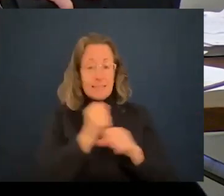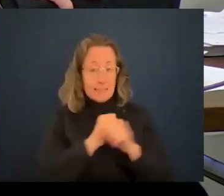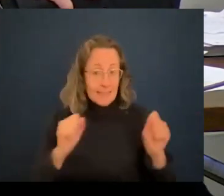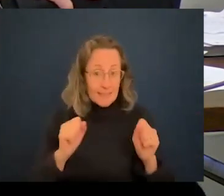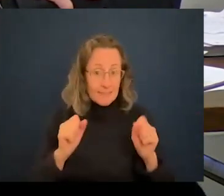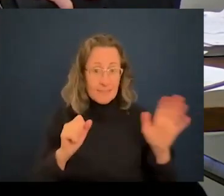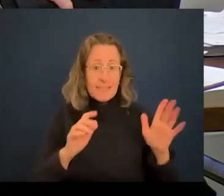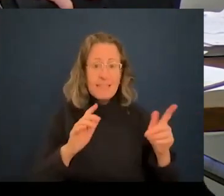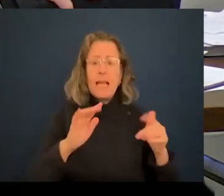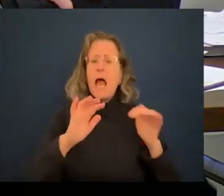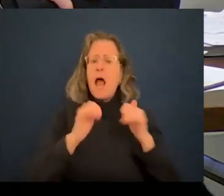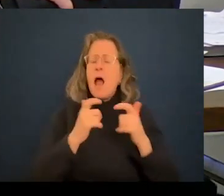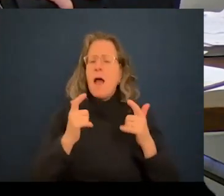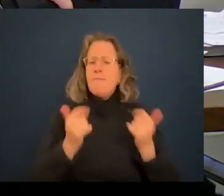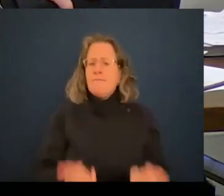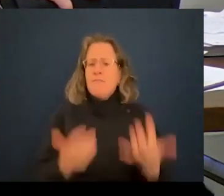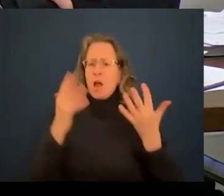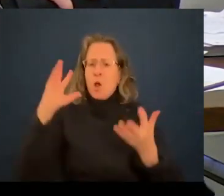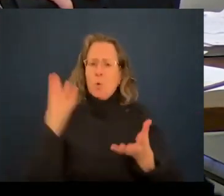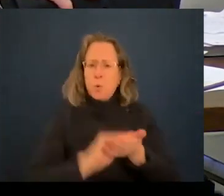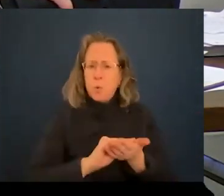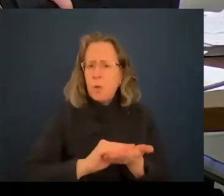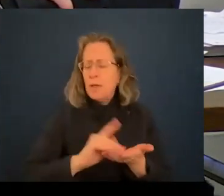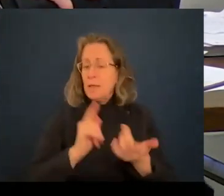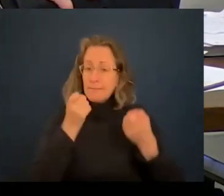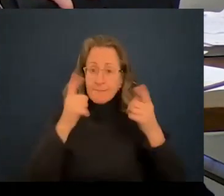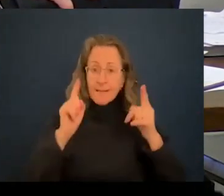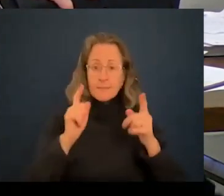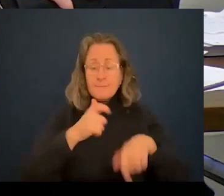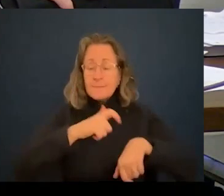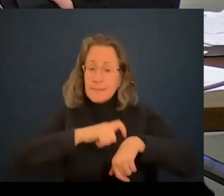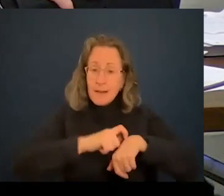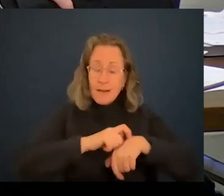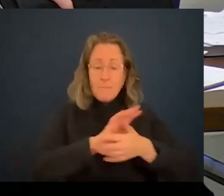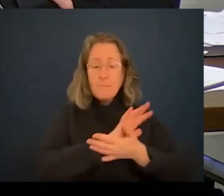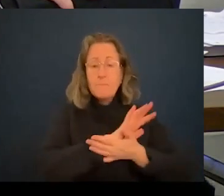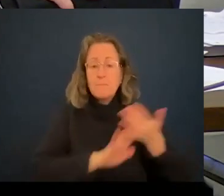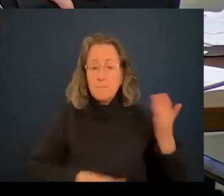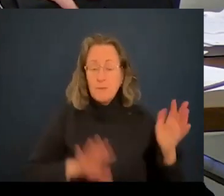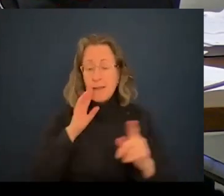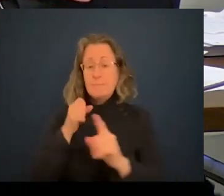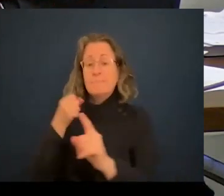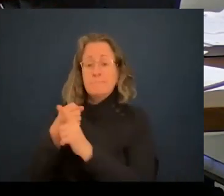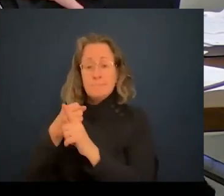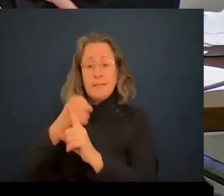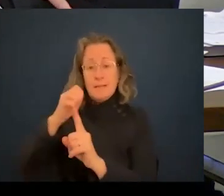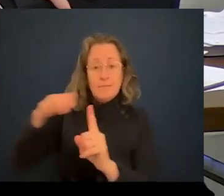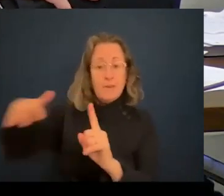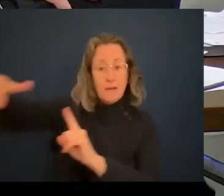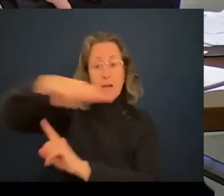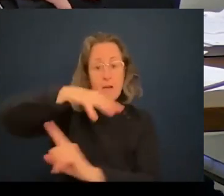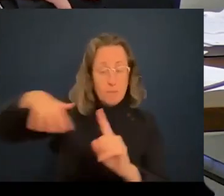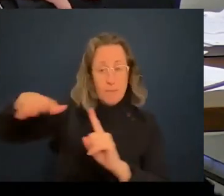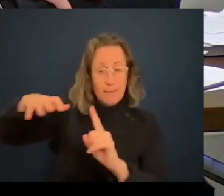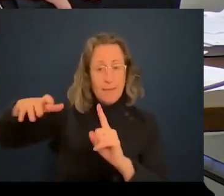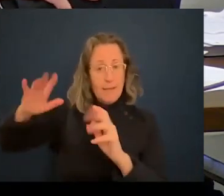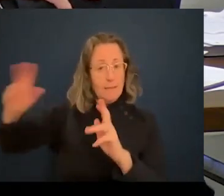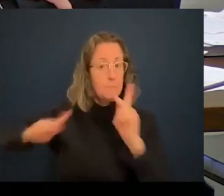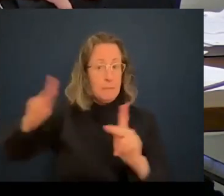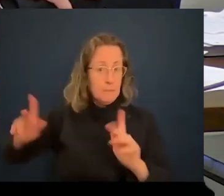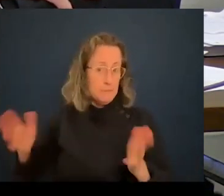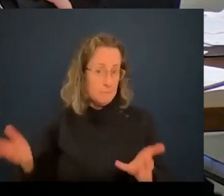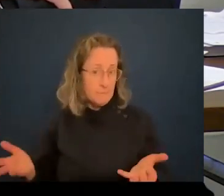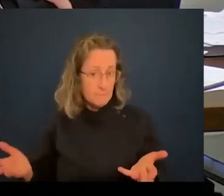property conservation and reducing the adverse requirement to impact to the to the people